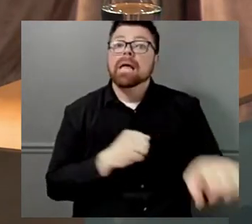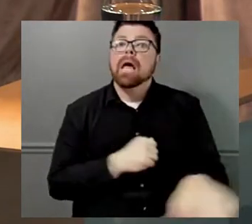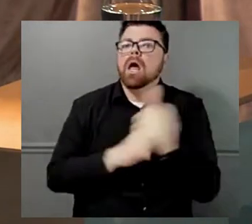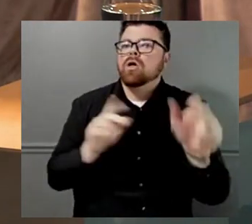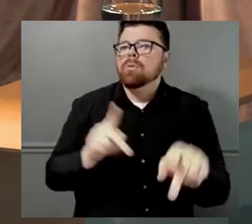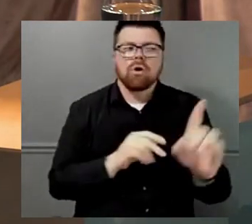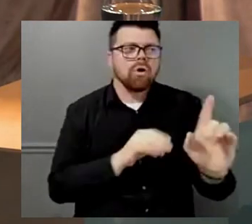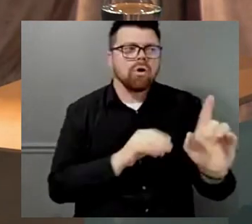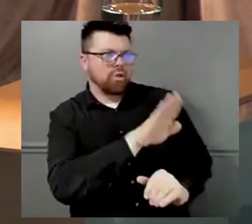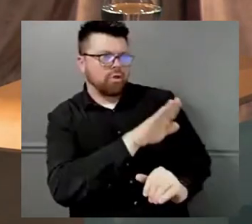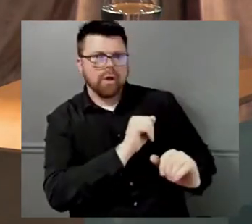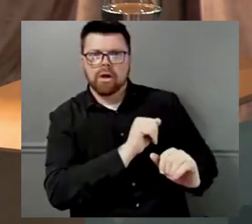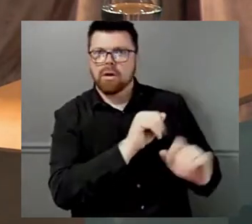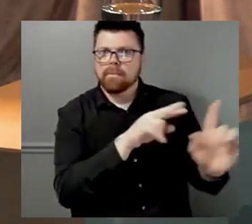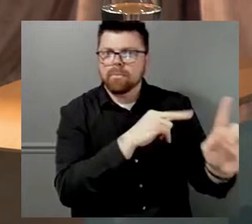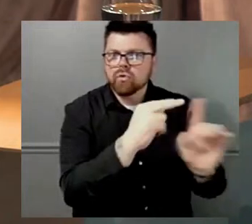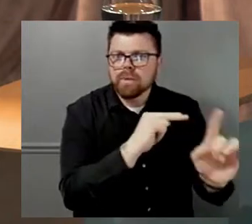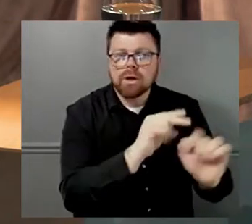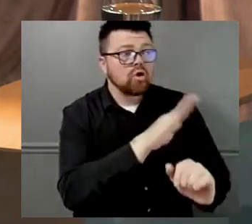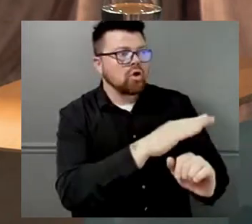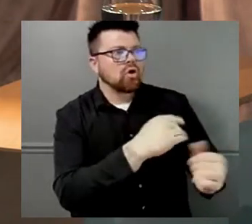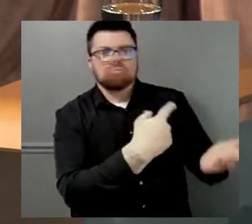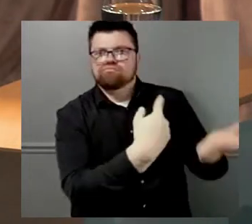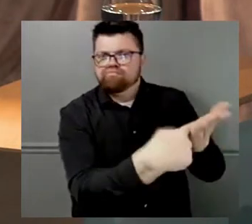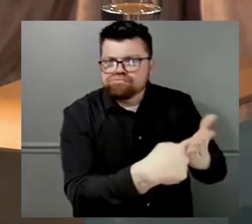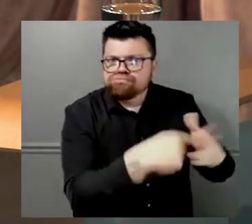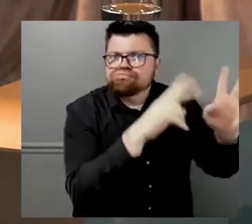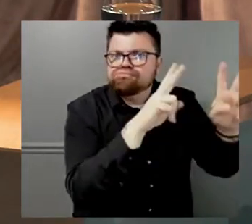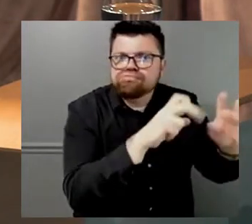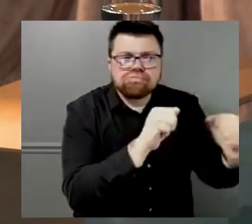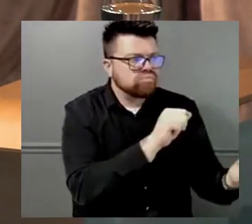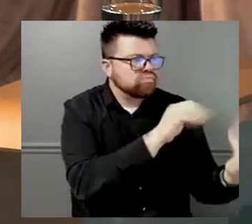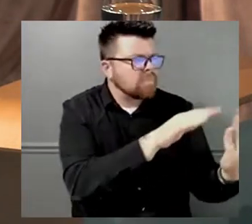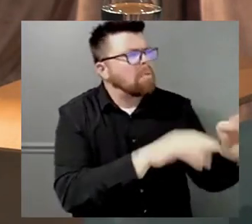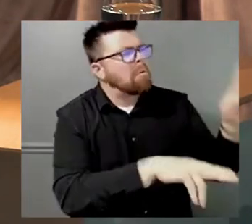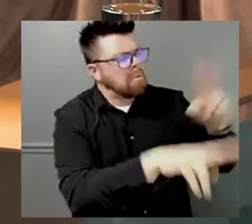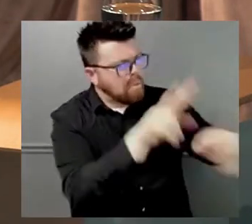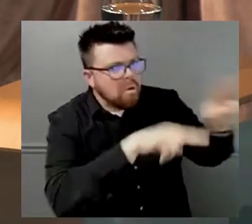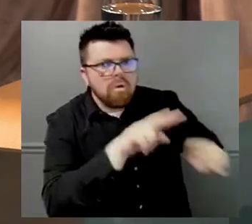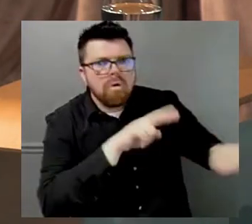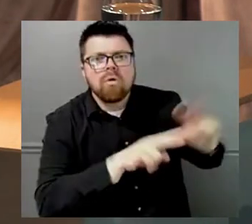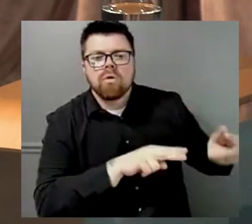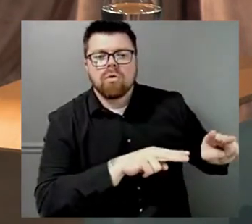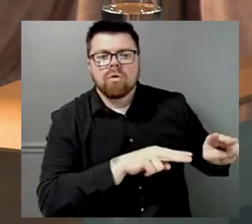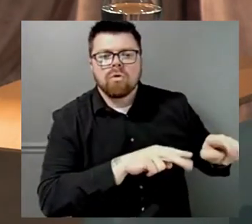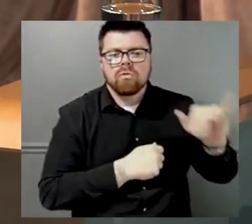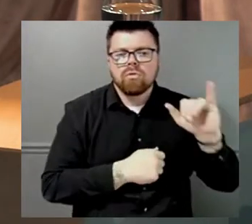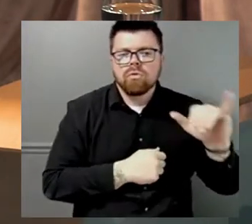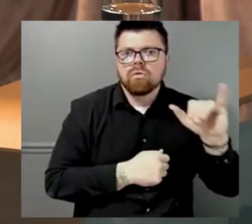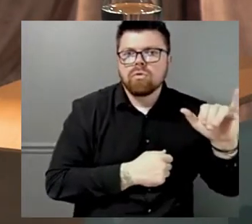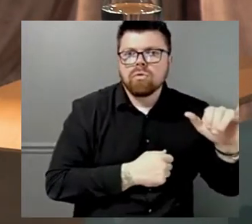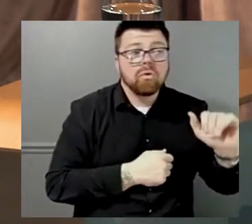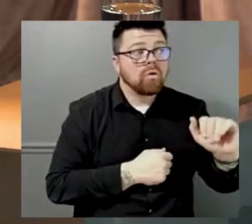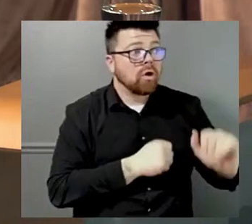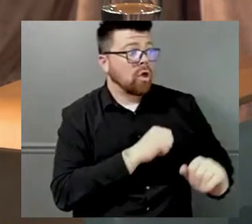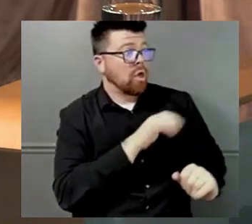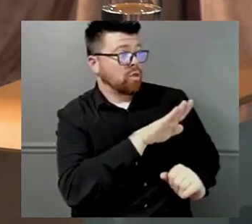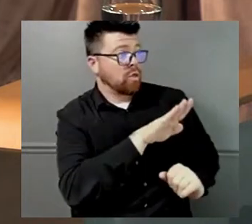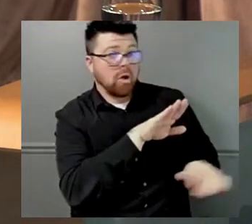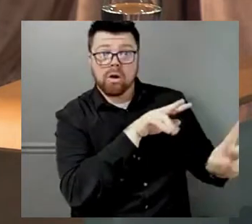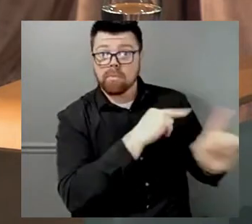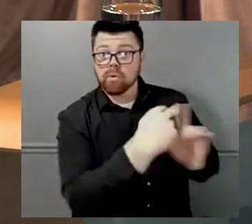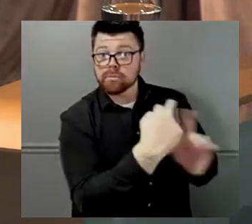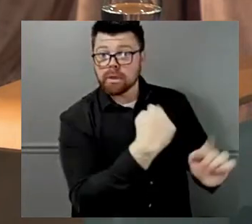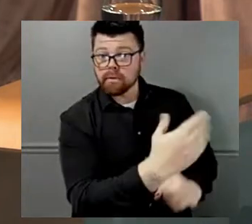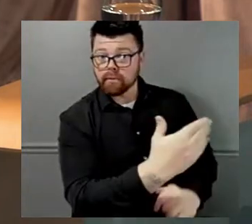for in their arguments the weaknesses that they're pointing to in yours. And if you